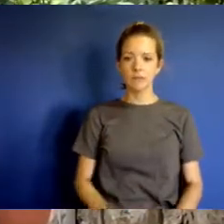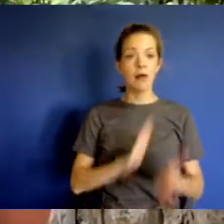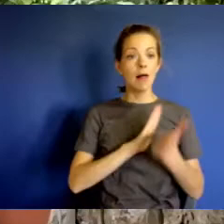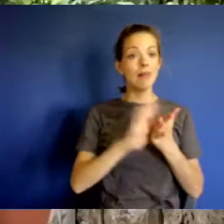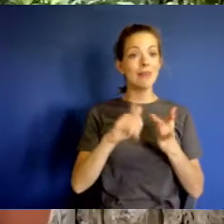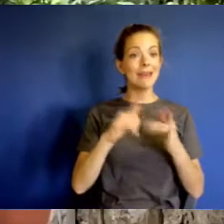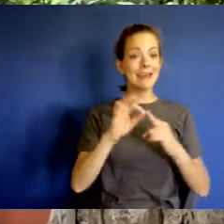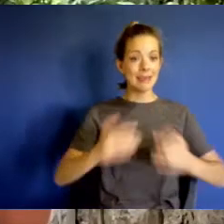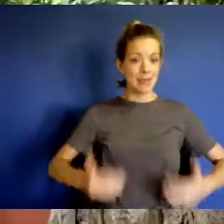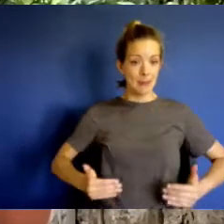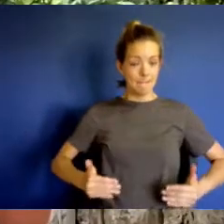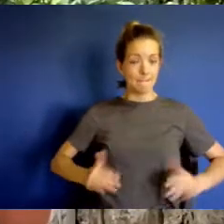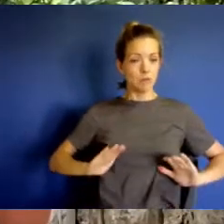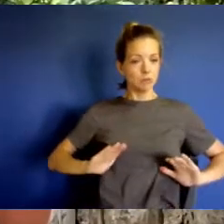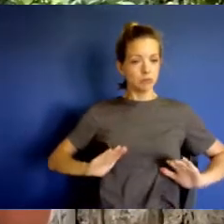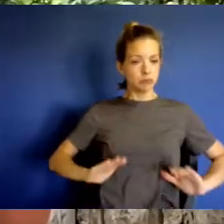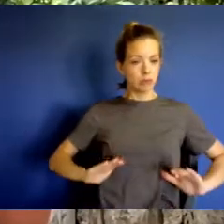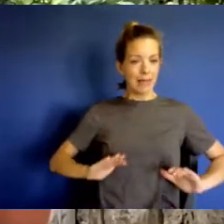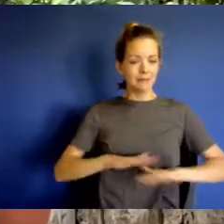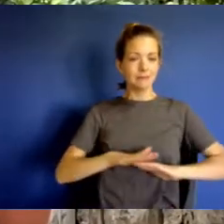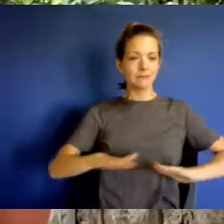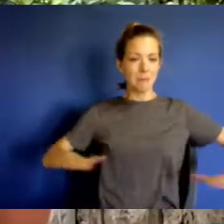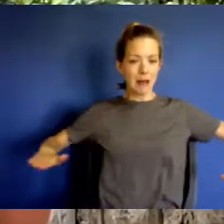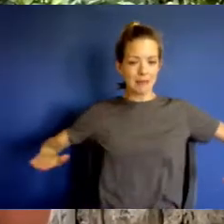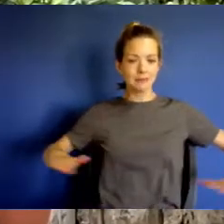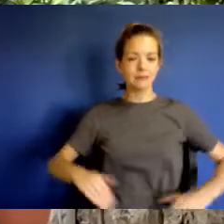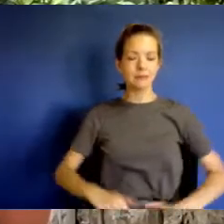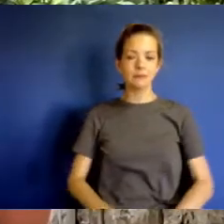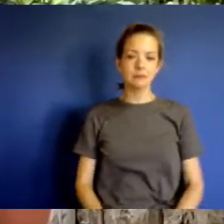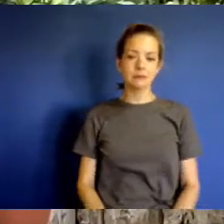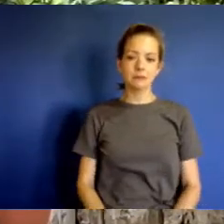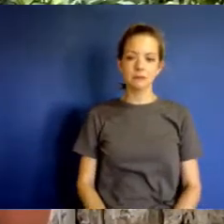The hips are pressing down into the mat.